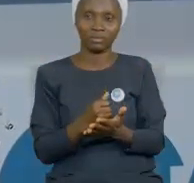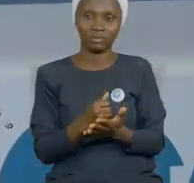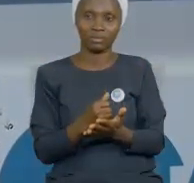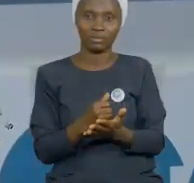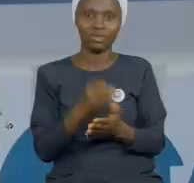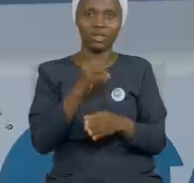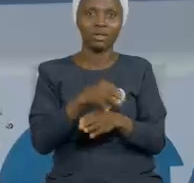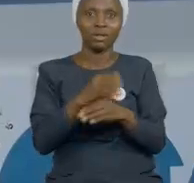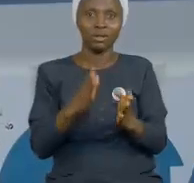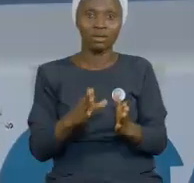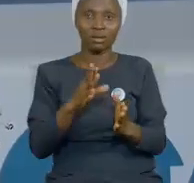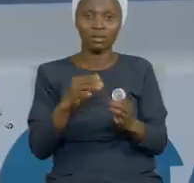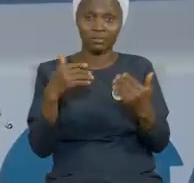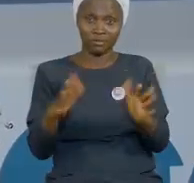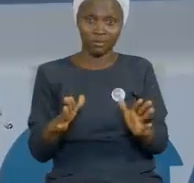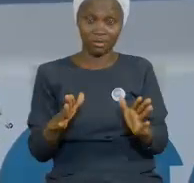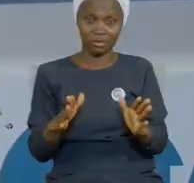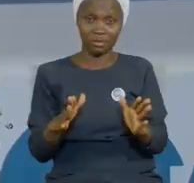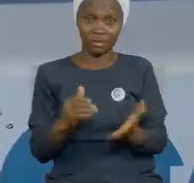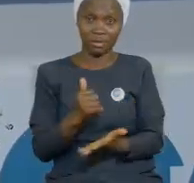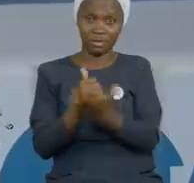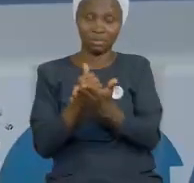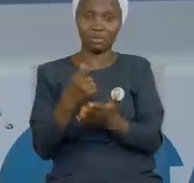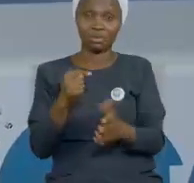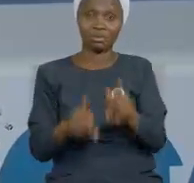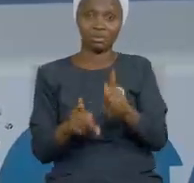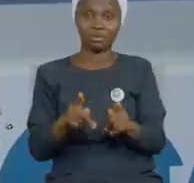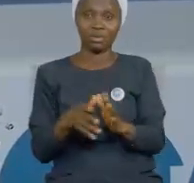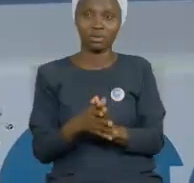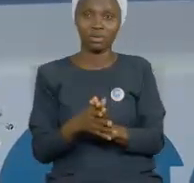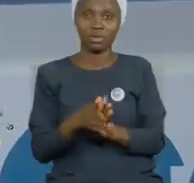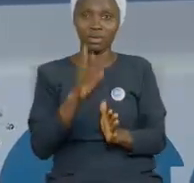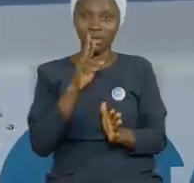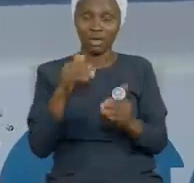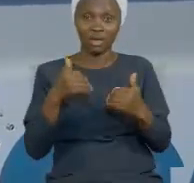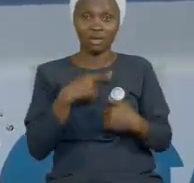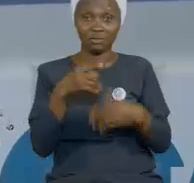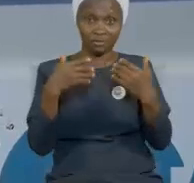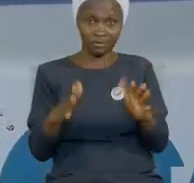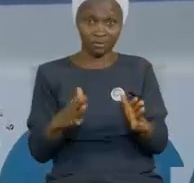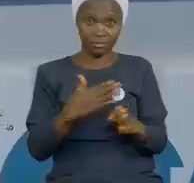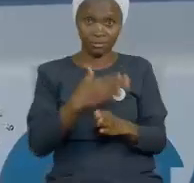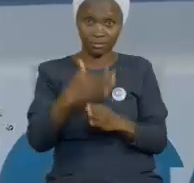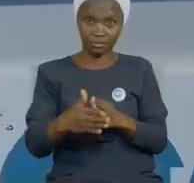Counselors, are you done at our right hand? Are you done at the right hand side?